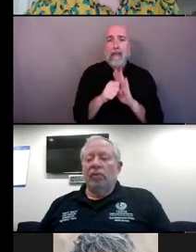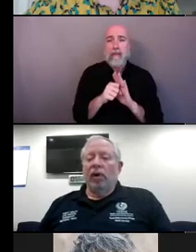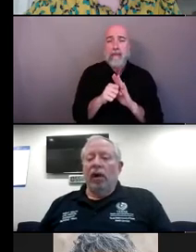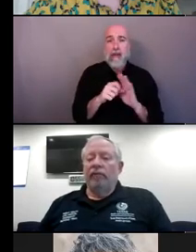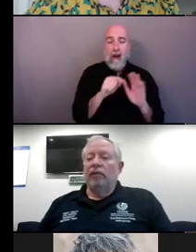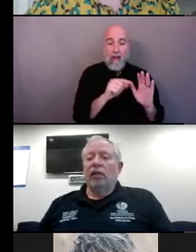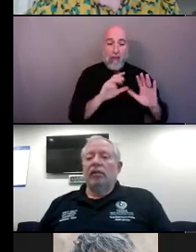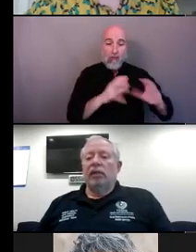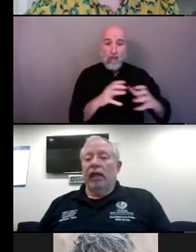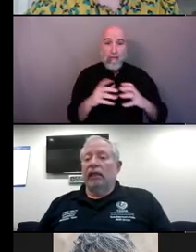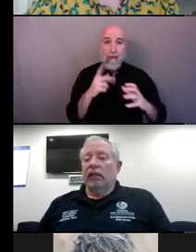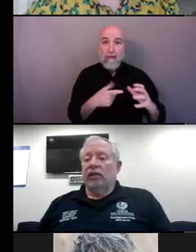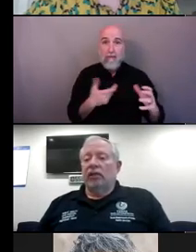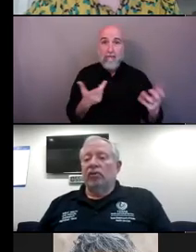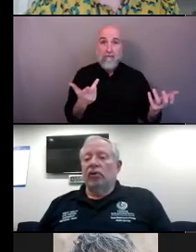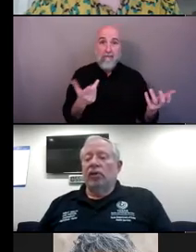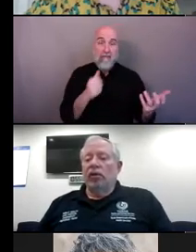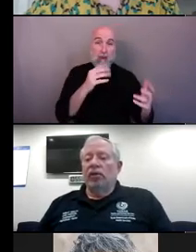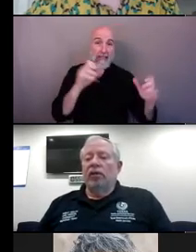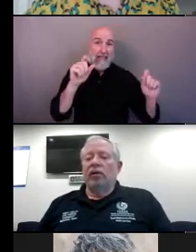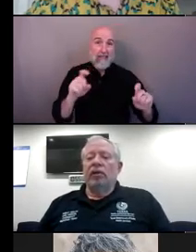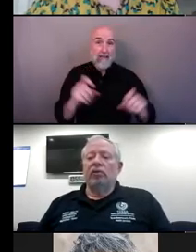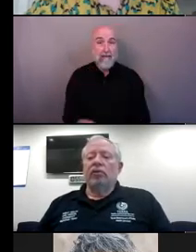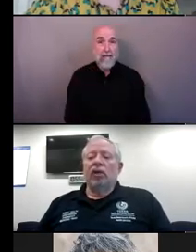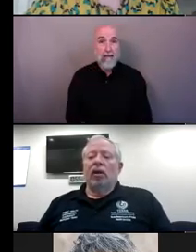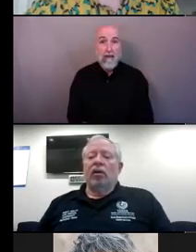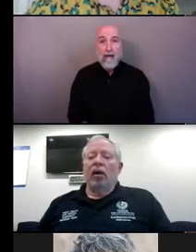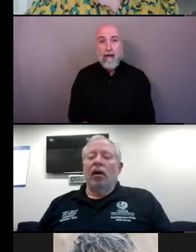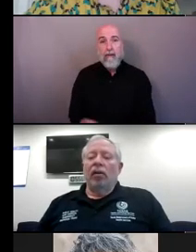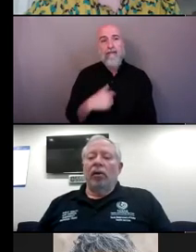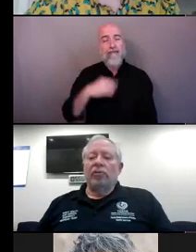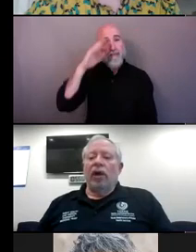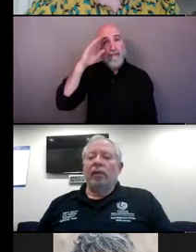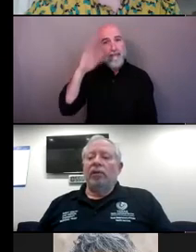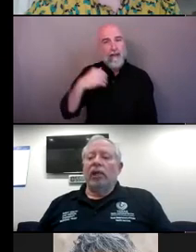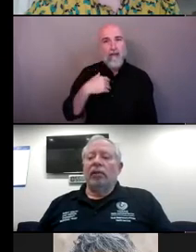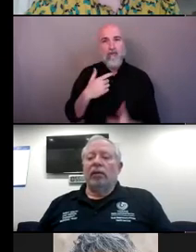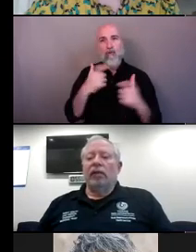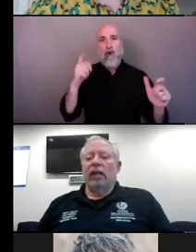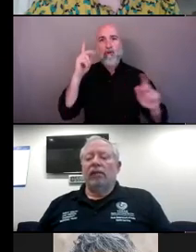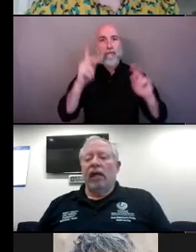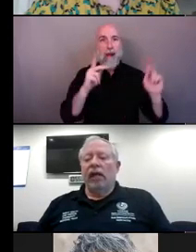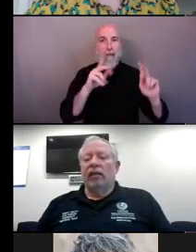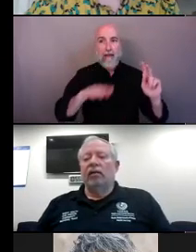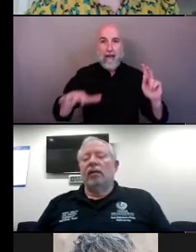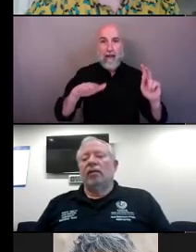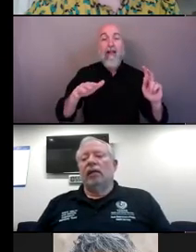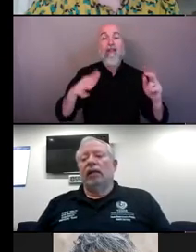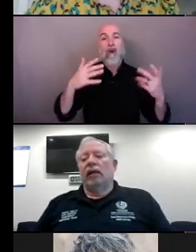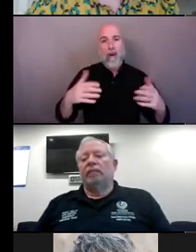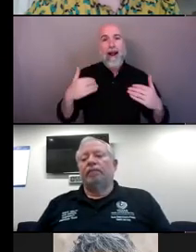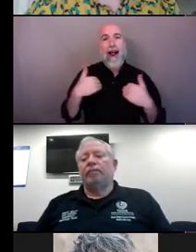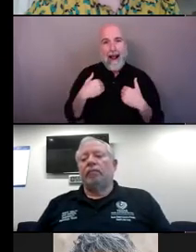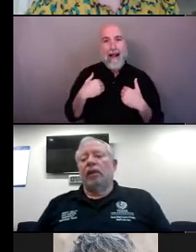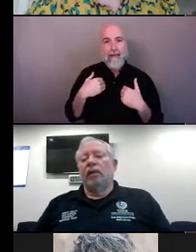groups of people often did not get tested. So we know that there is a larger population out there that has had